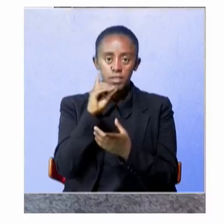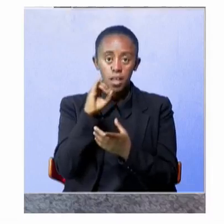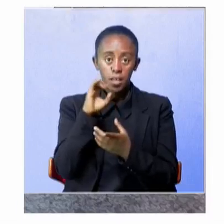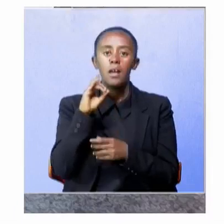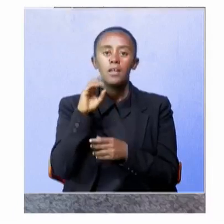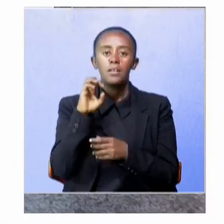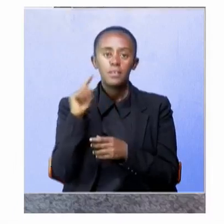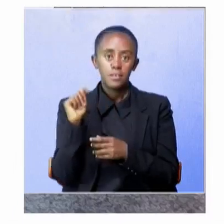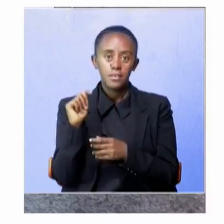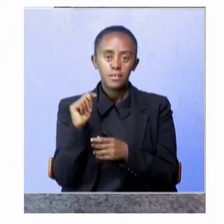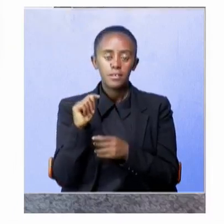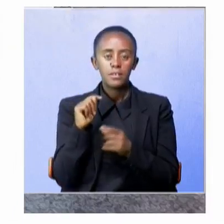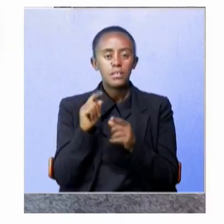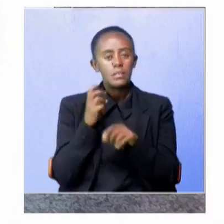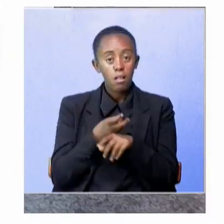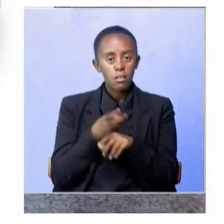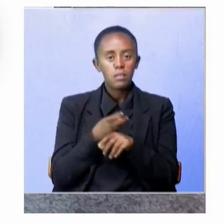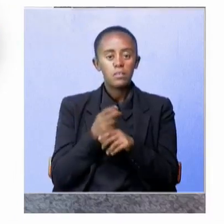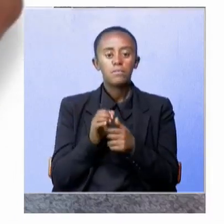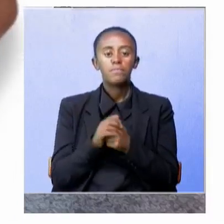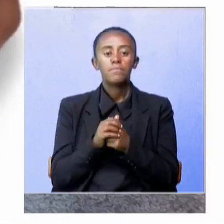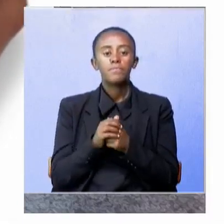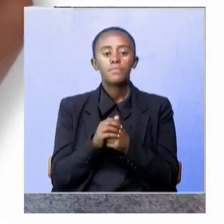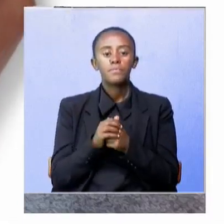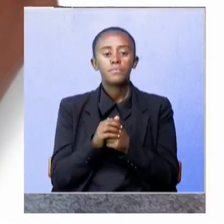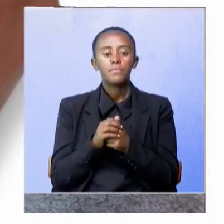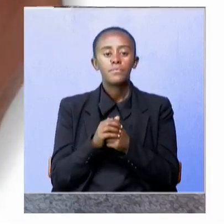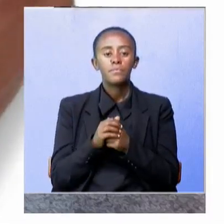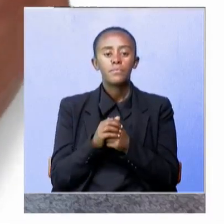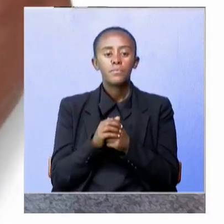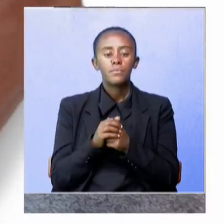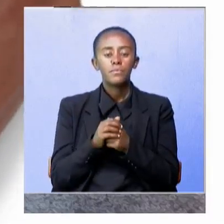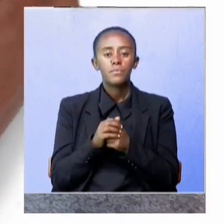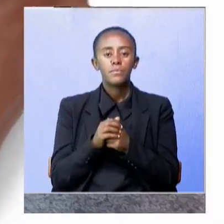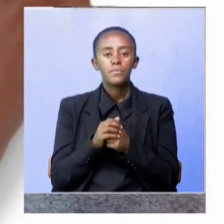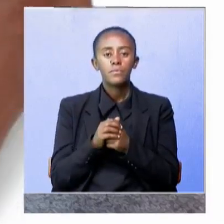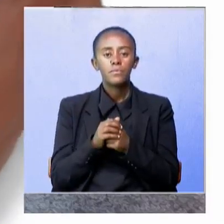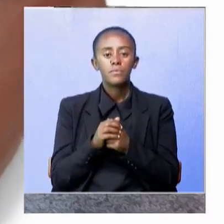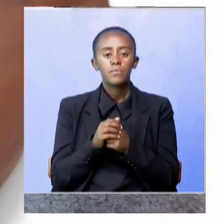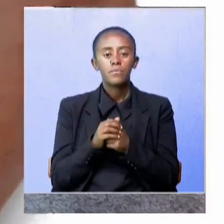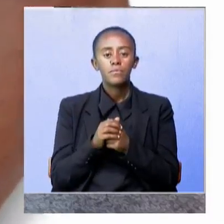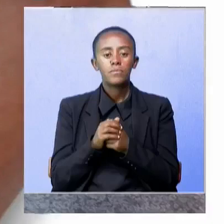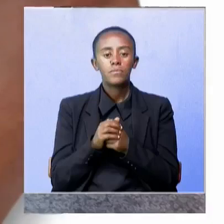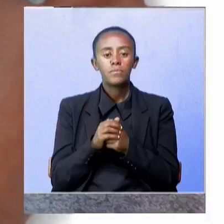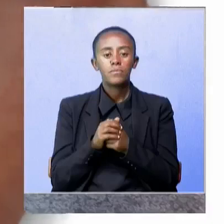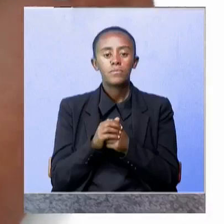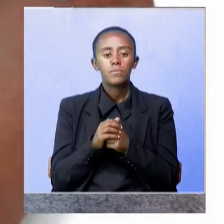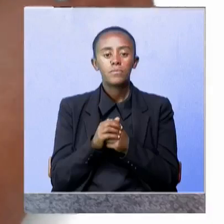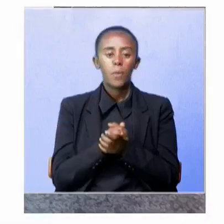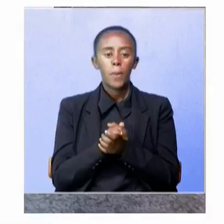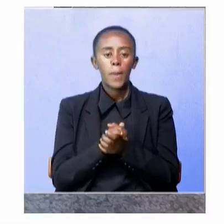is difficult to stick to.